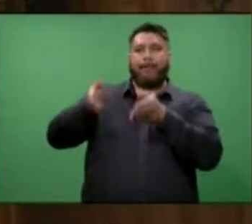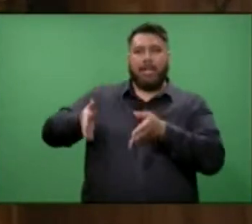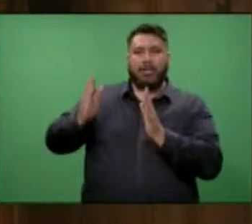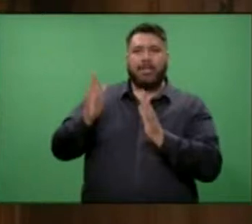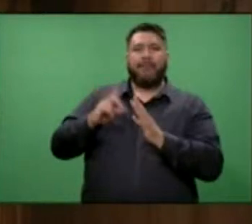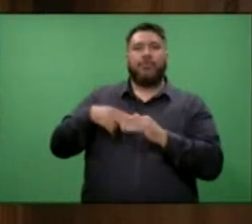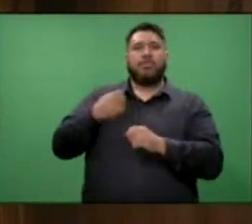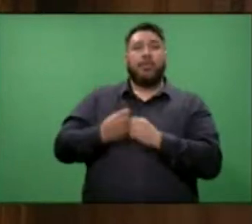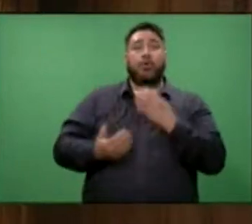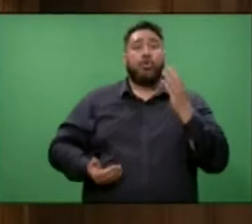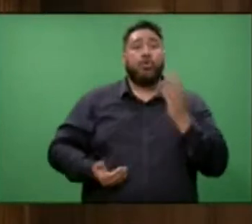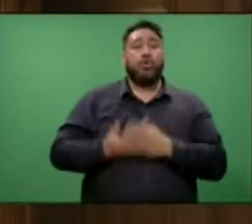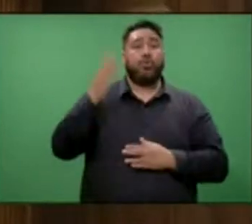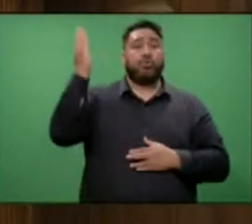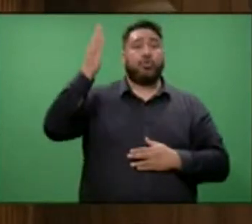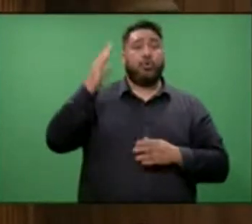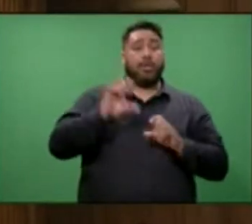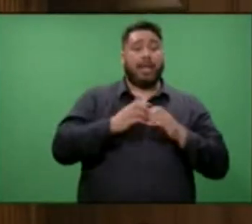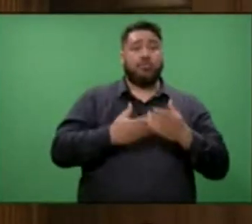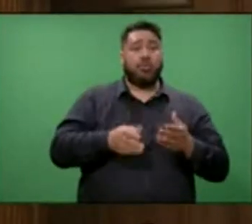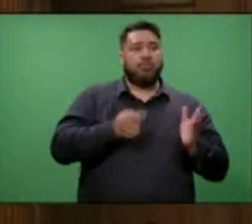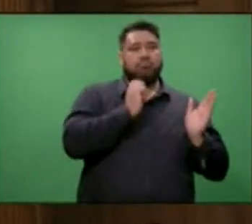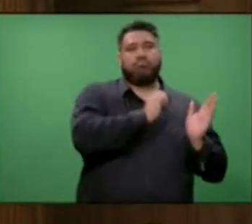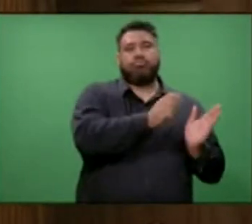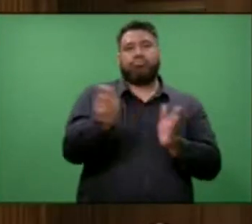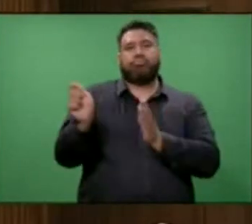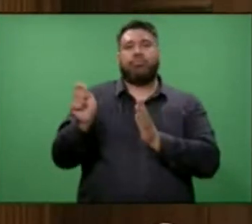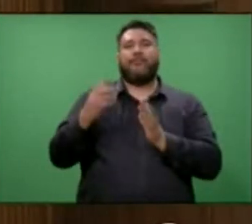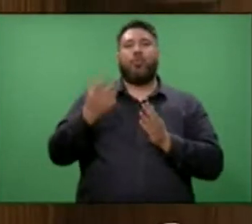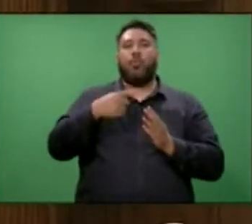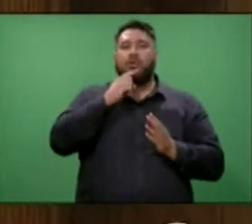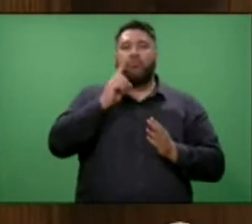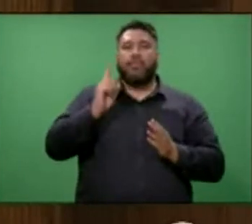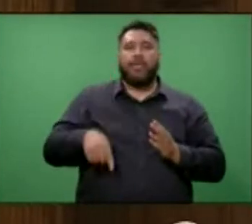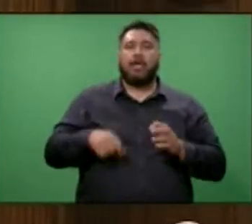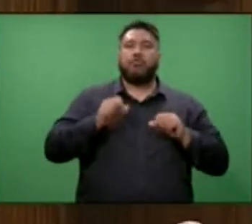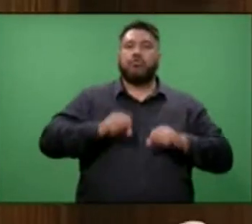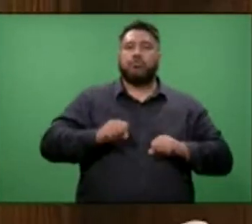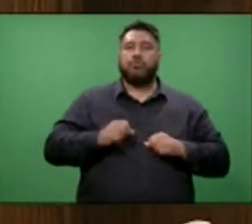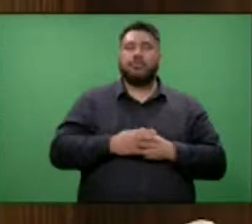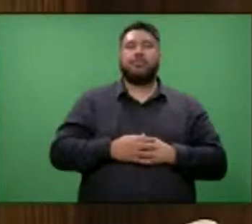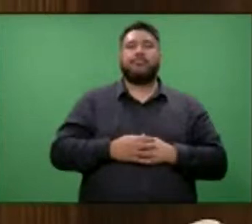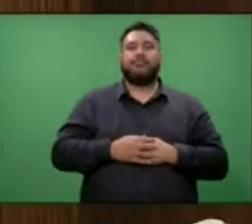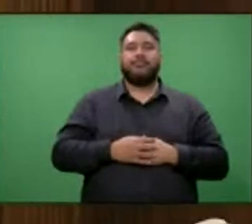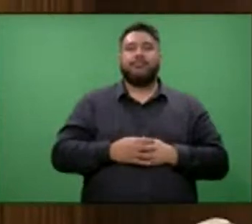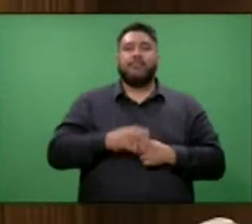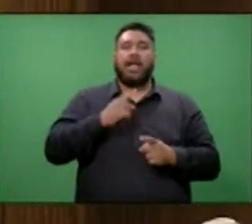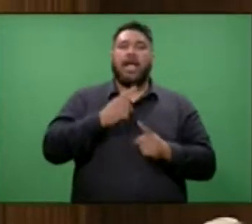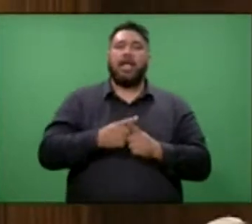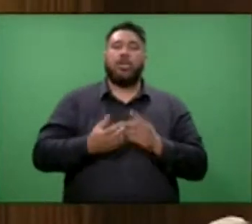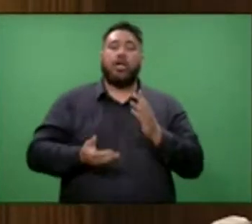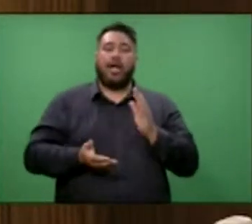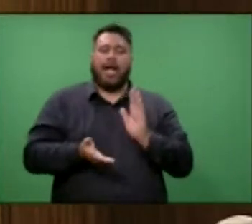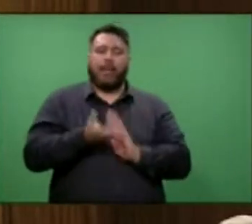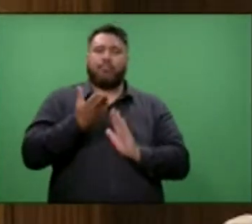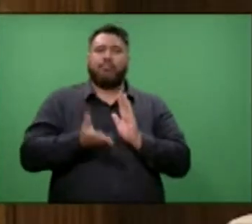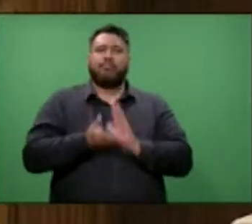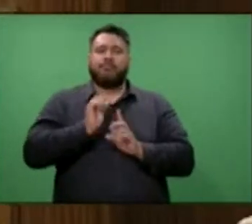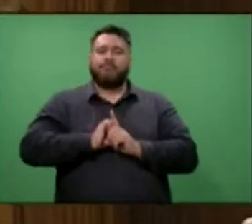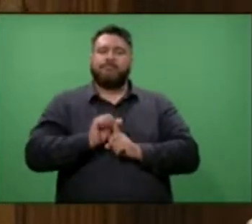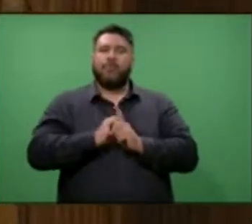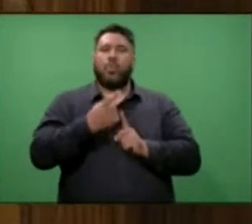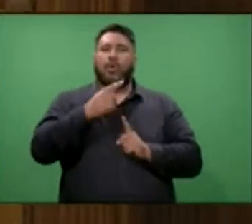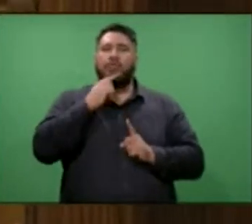including building new schools and classrooms for 100,000 students and starting the planned upgrade of around